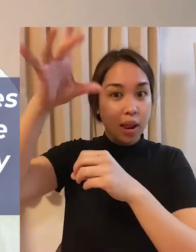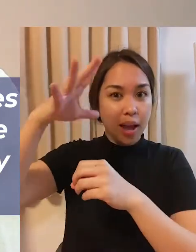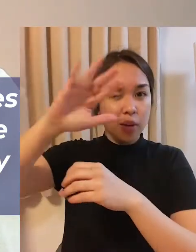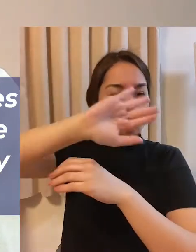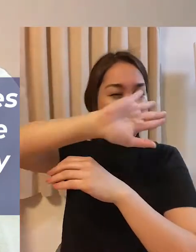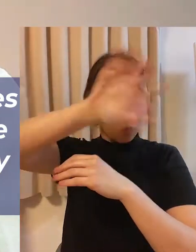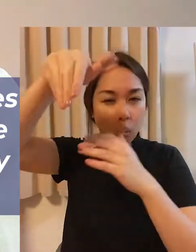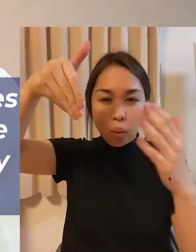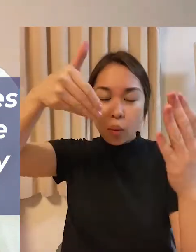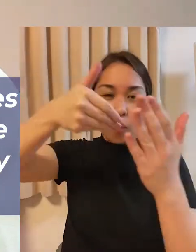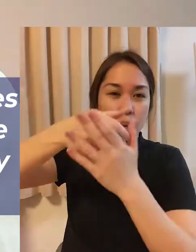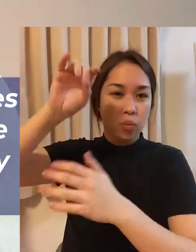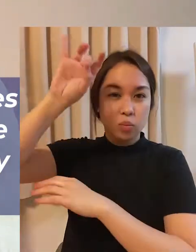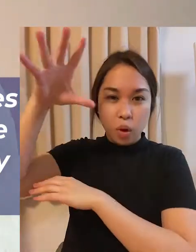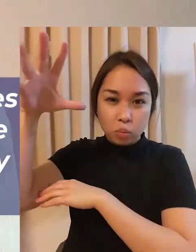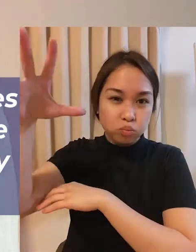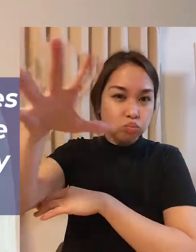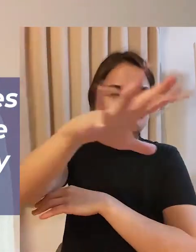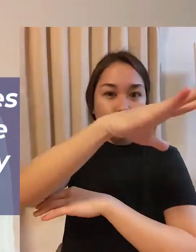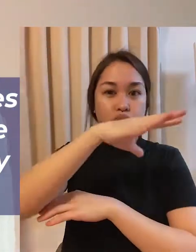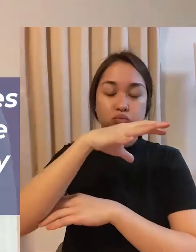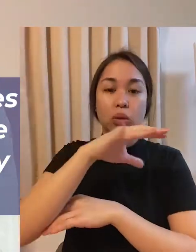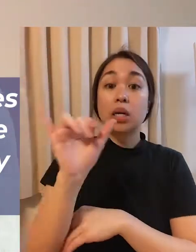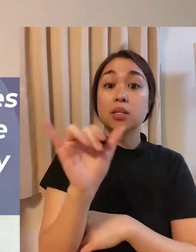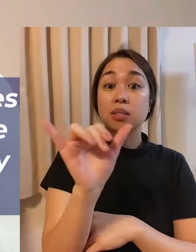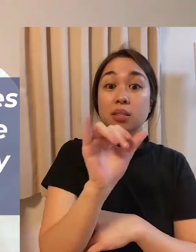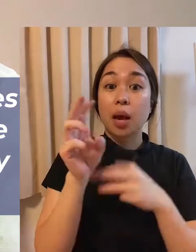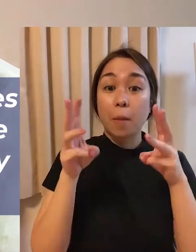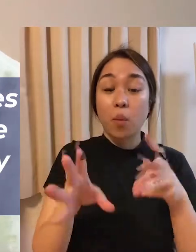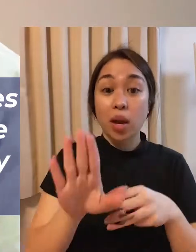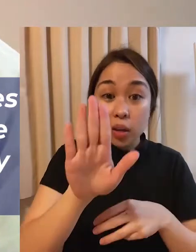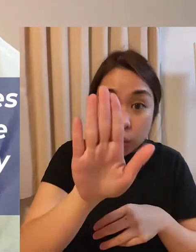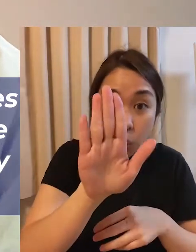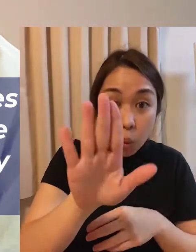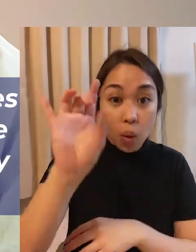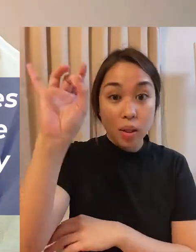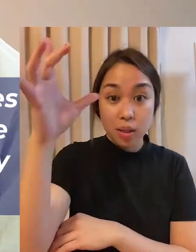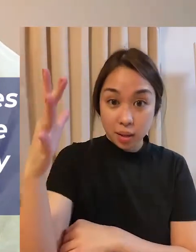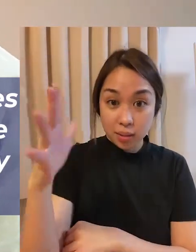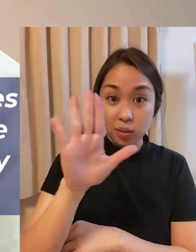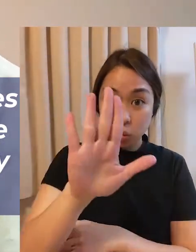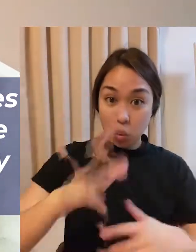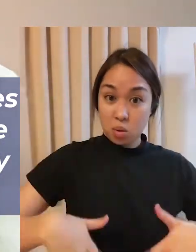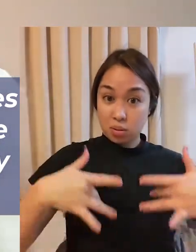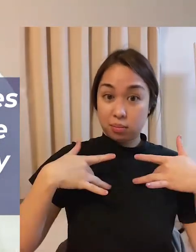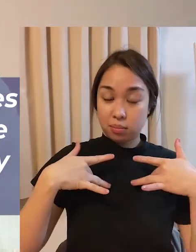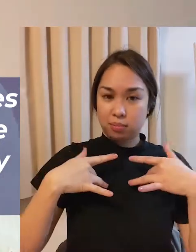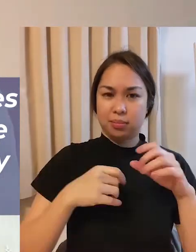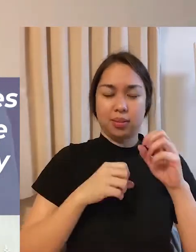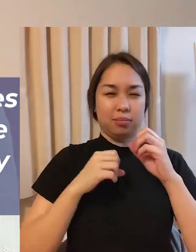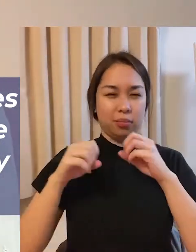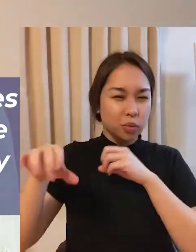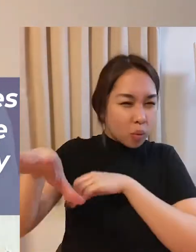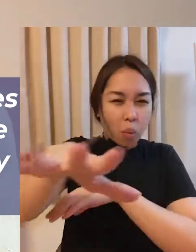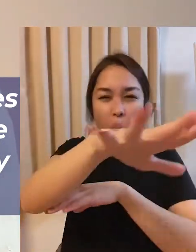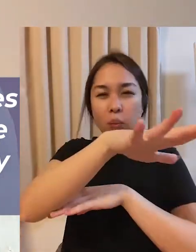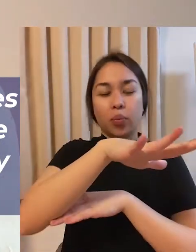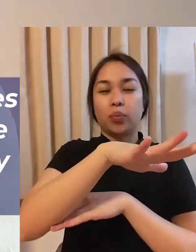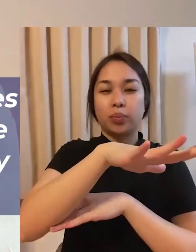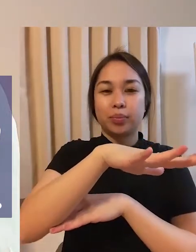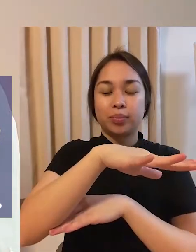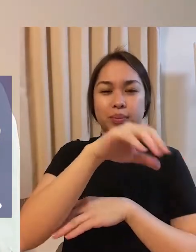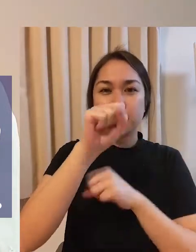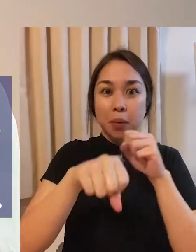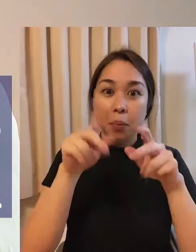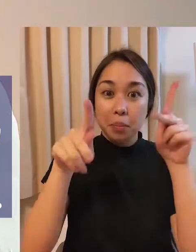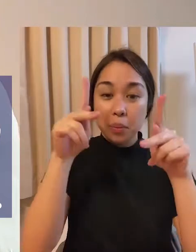gives light to everyone in the house. In the same way, let your light shine before men, that they may see your good